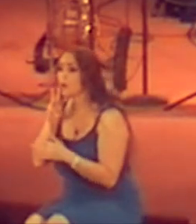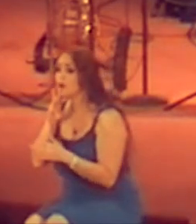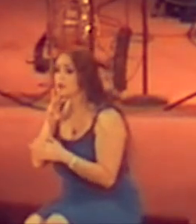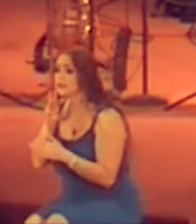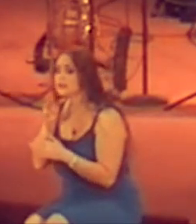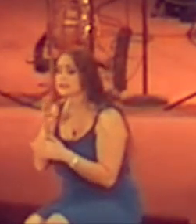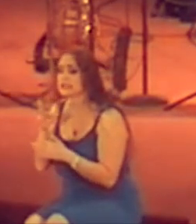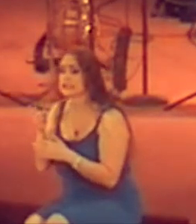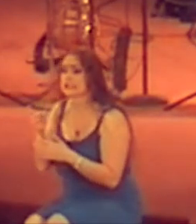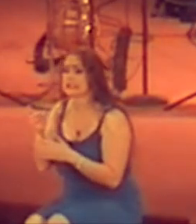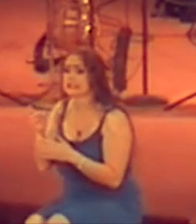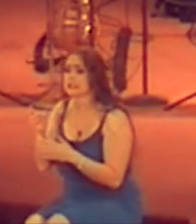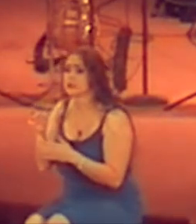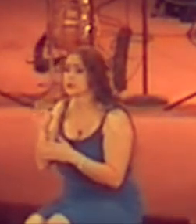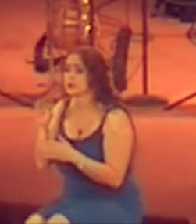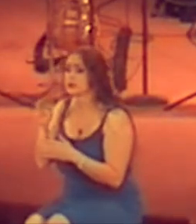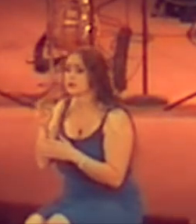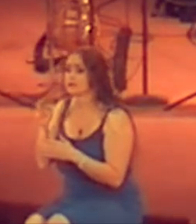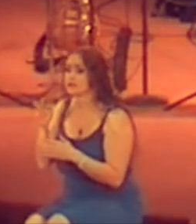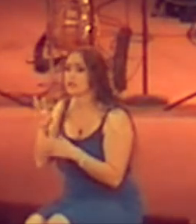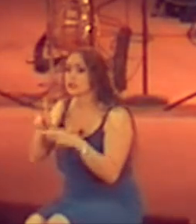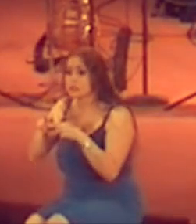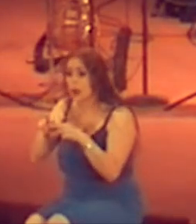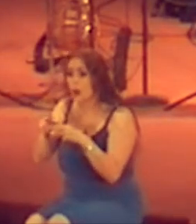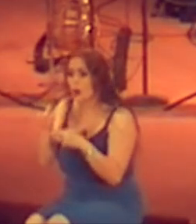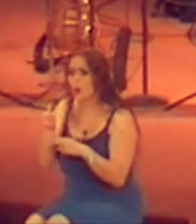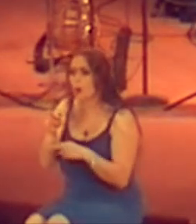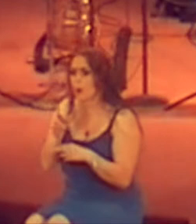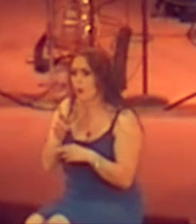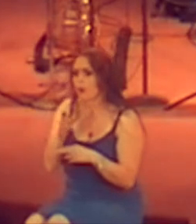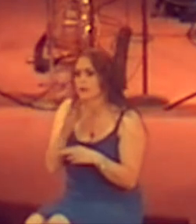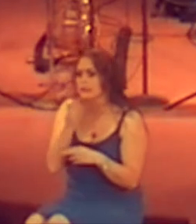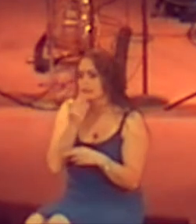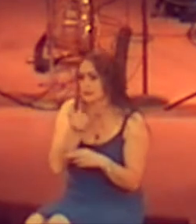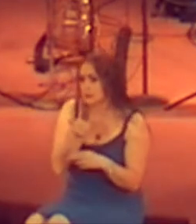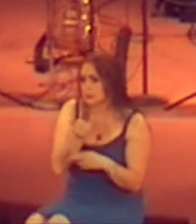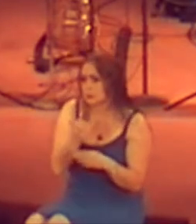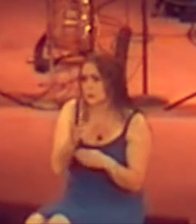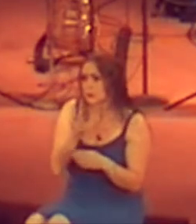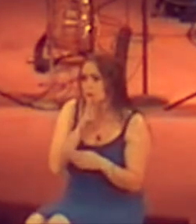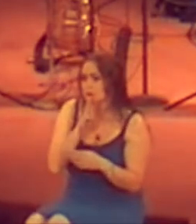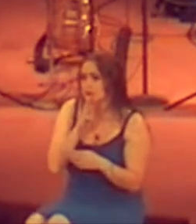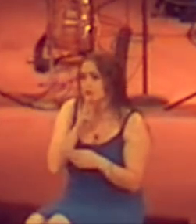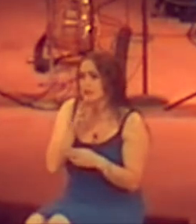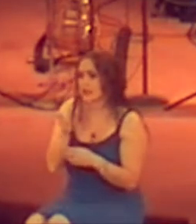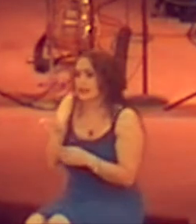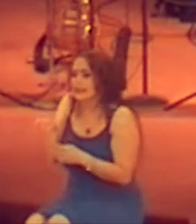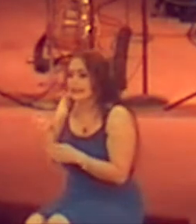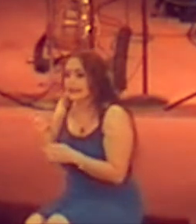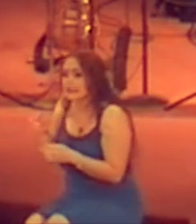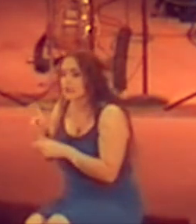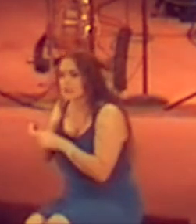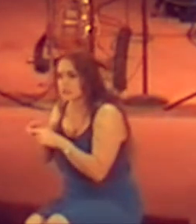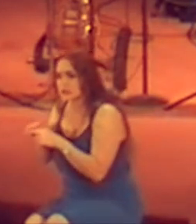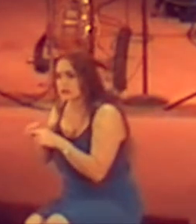water. They can't produce both. To mix even a little bit of salt would contaminate the water and make it salt